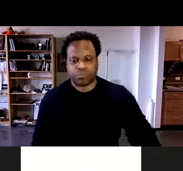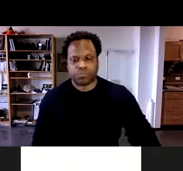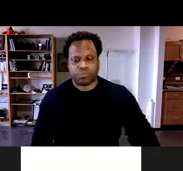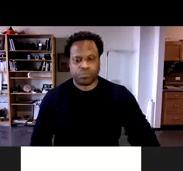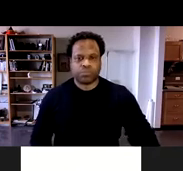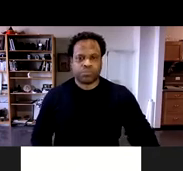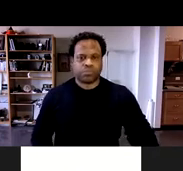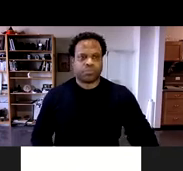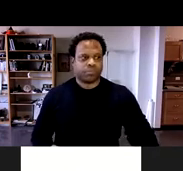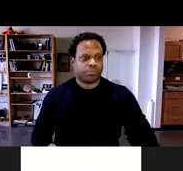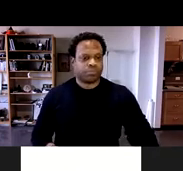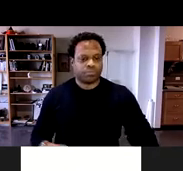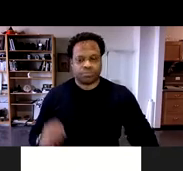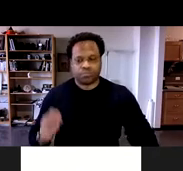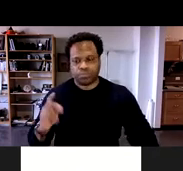deaf.